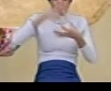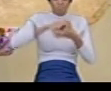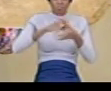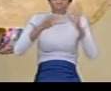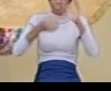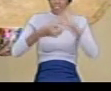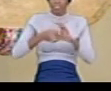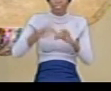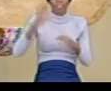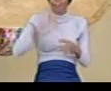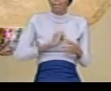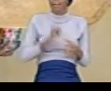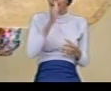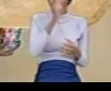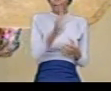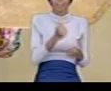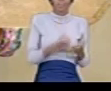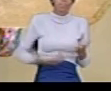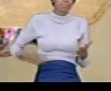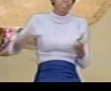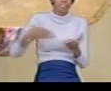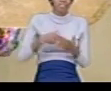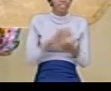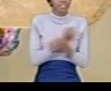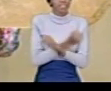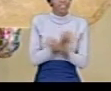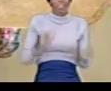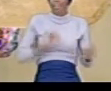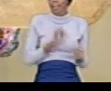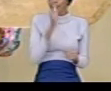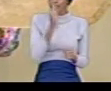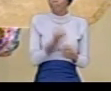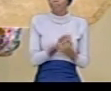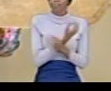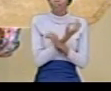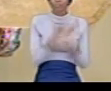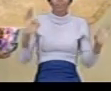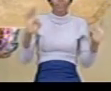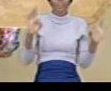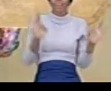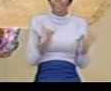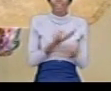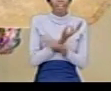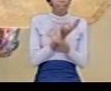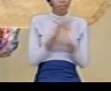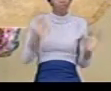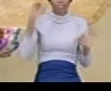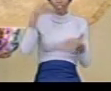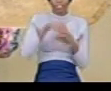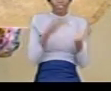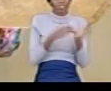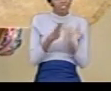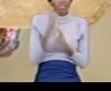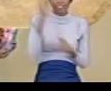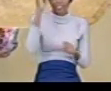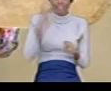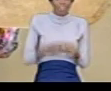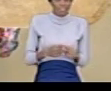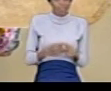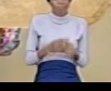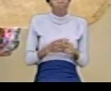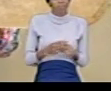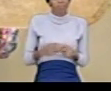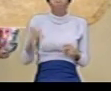chains. I'm born again. I'm free, I'm free, I'm free in Jesus'